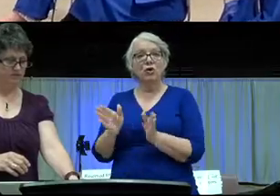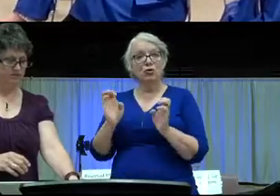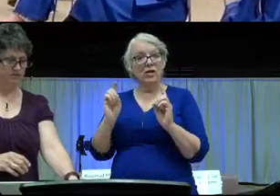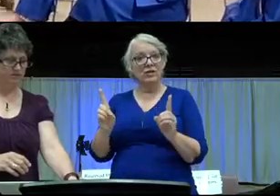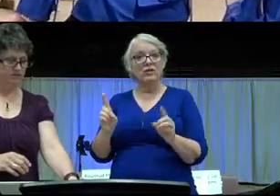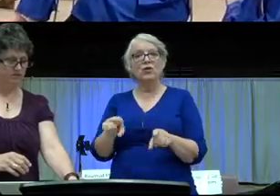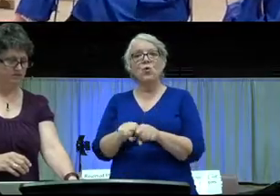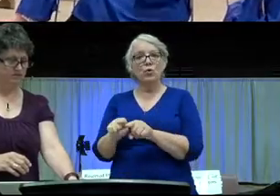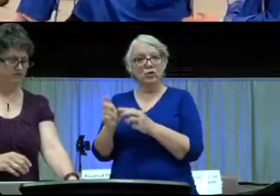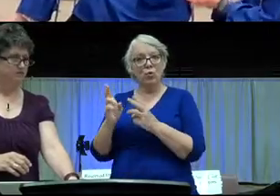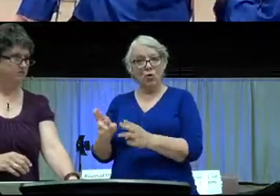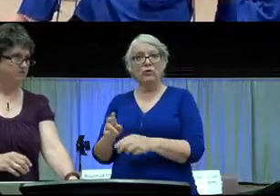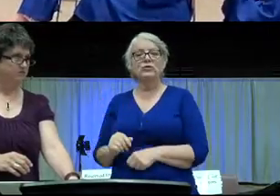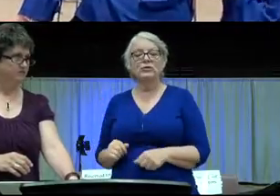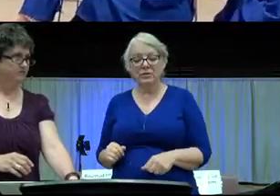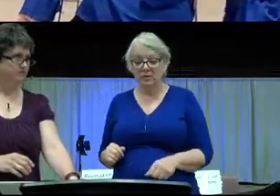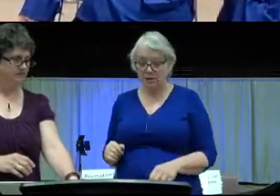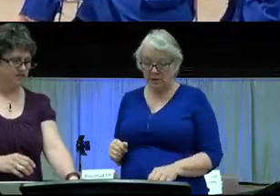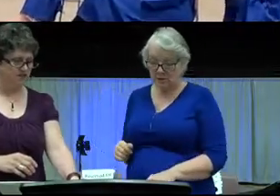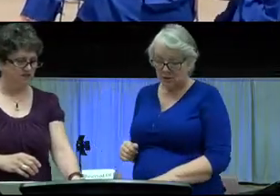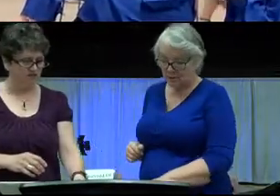Honors.